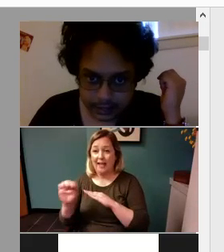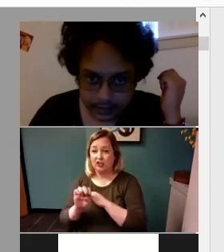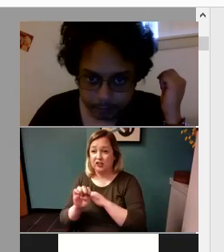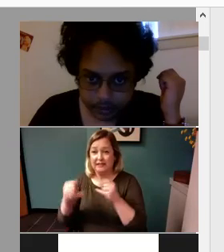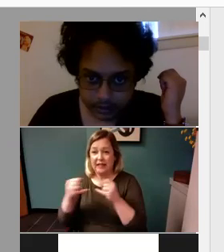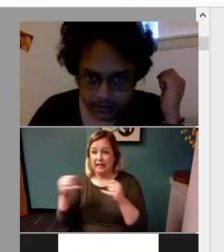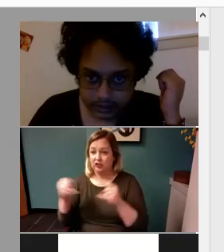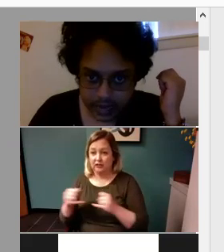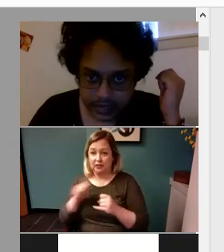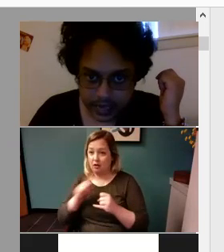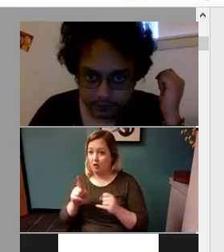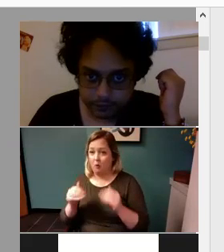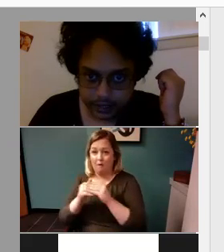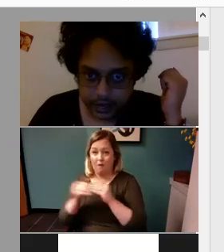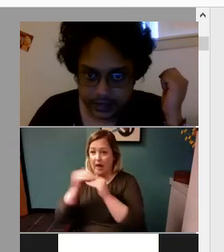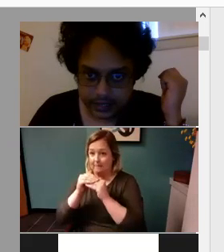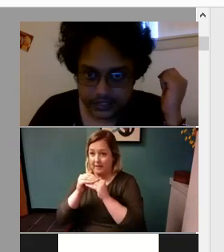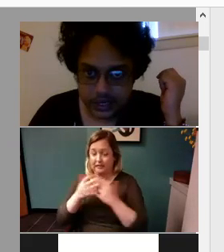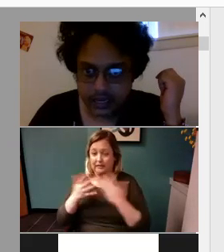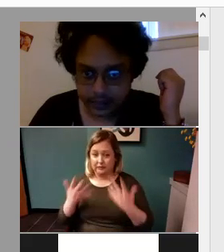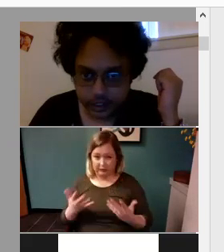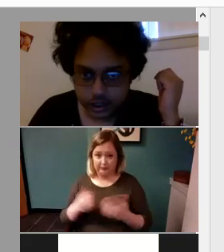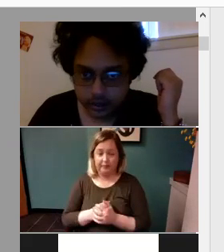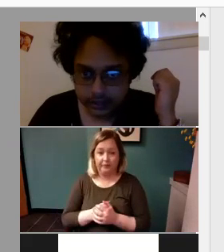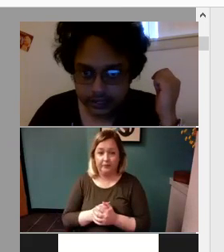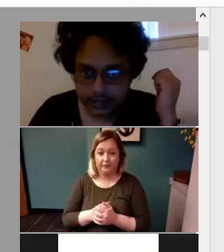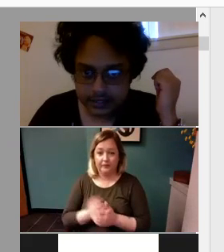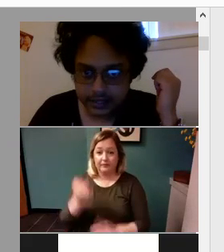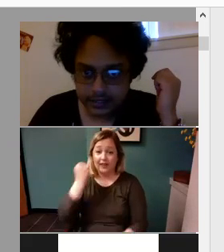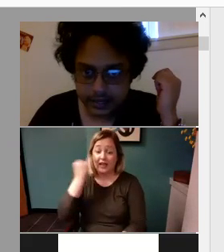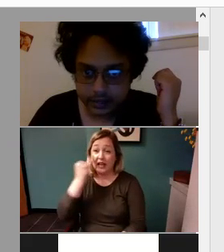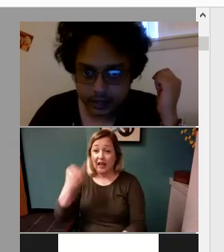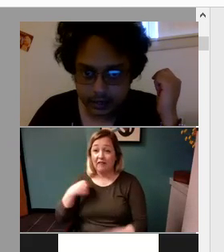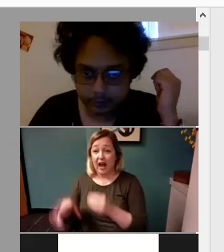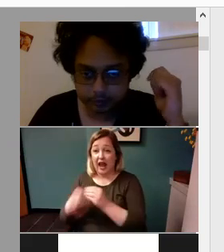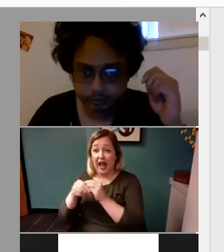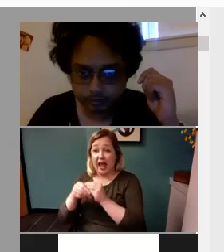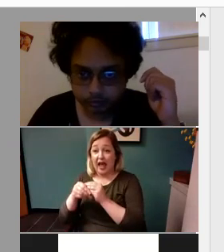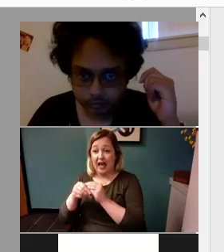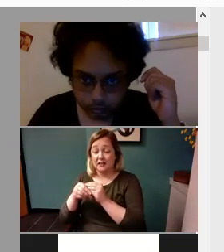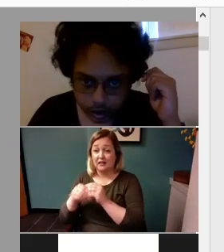let's say that I have an extra edge that says that,